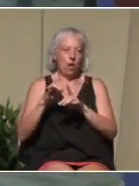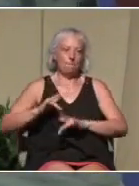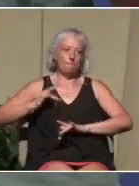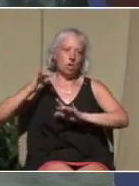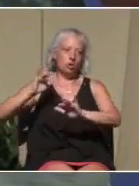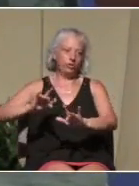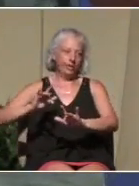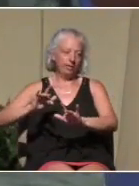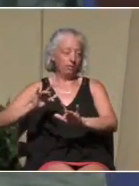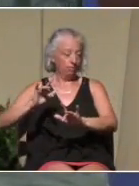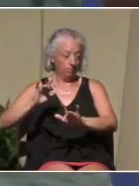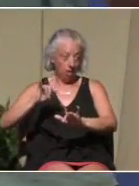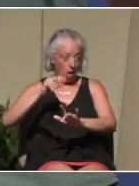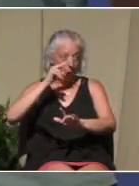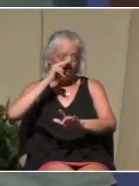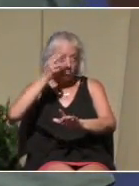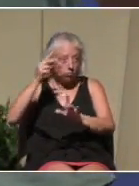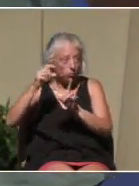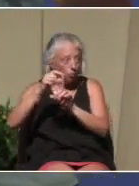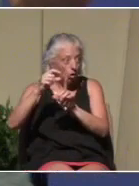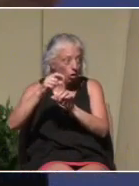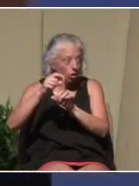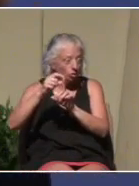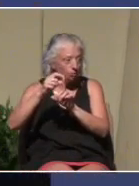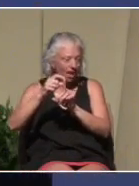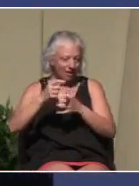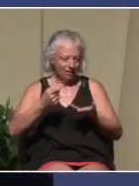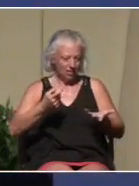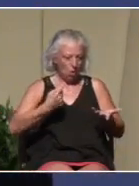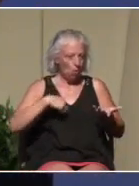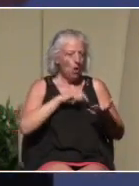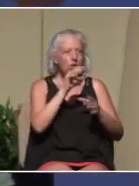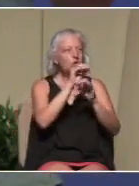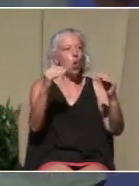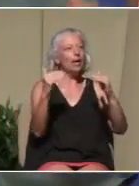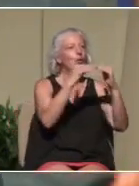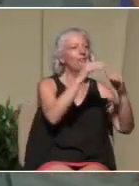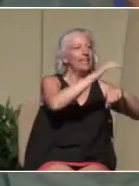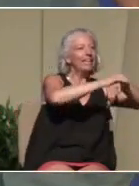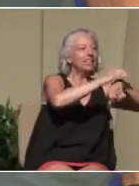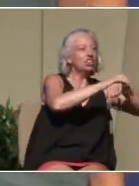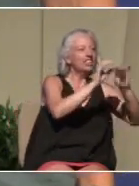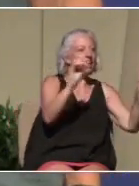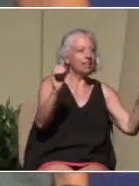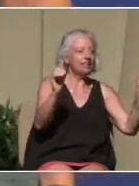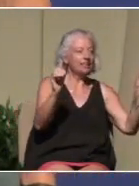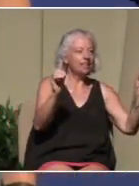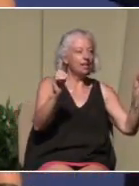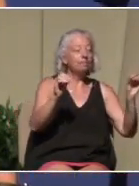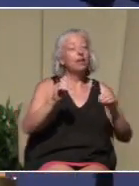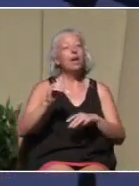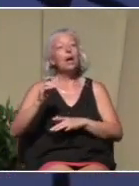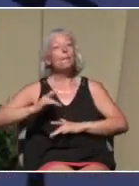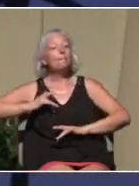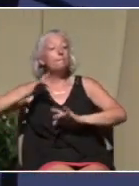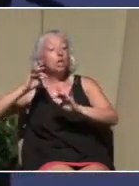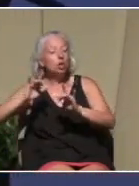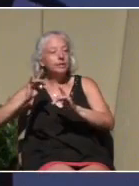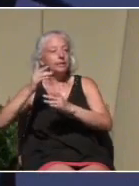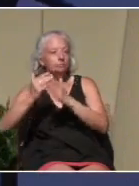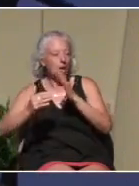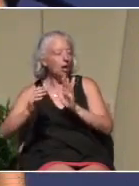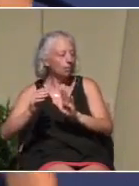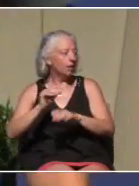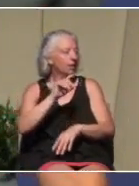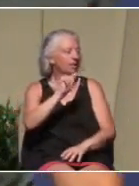unusual word in the sense that we have no English translation. Mercy's half of it. The other half is tenacity.